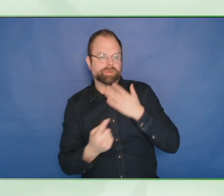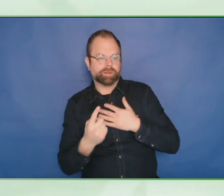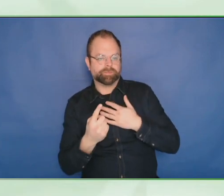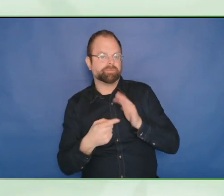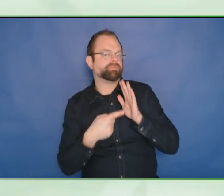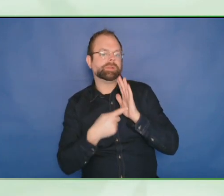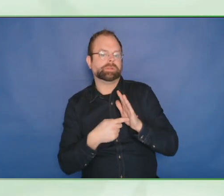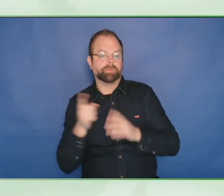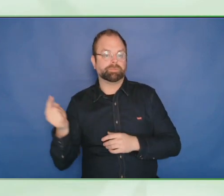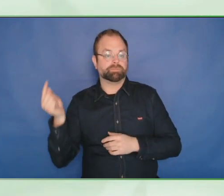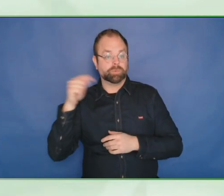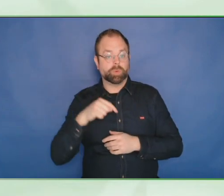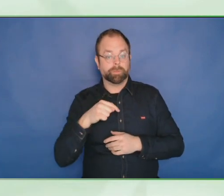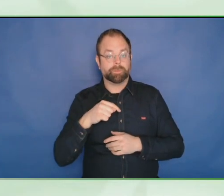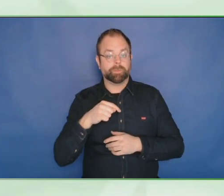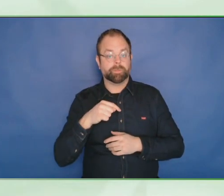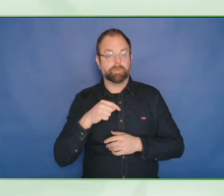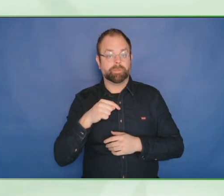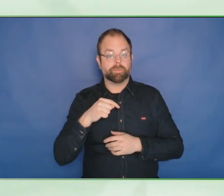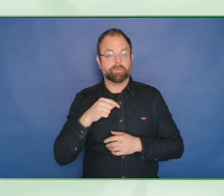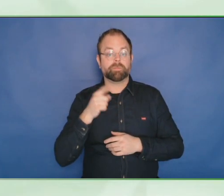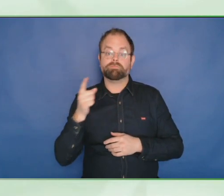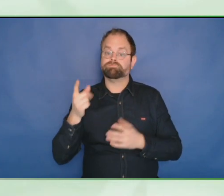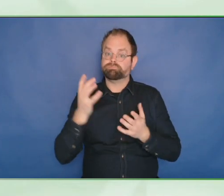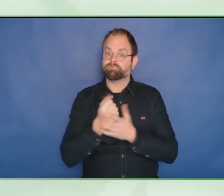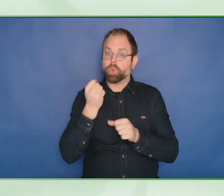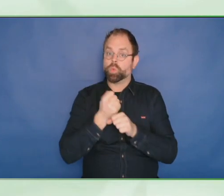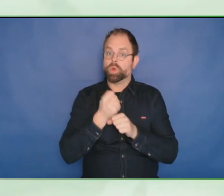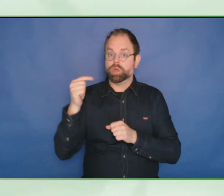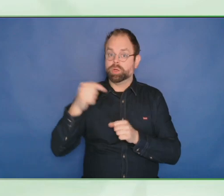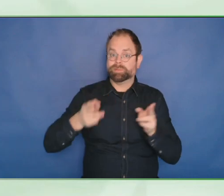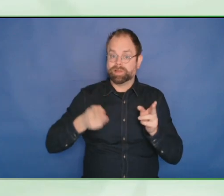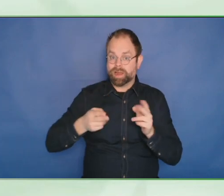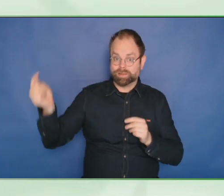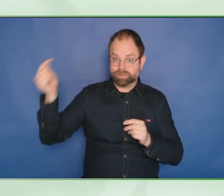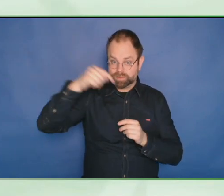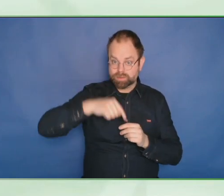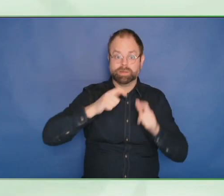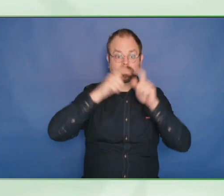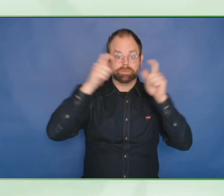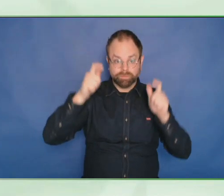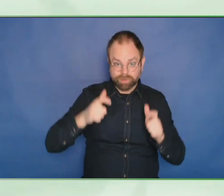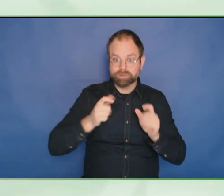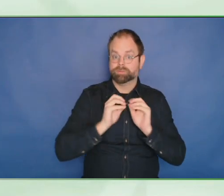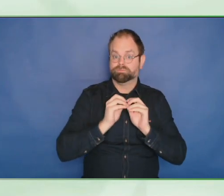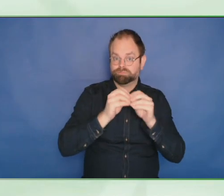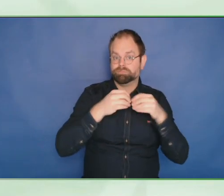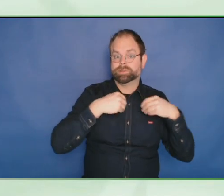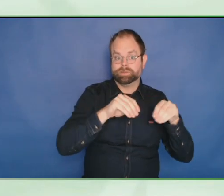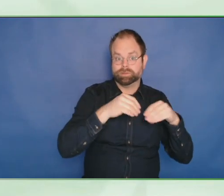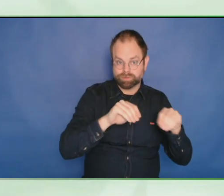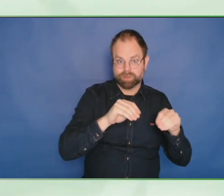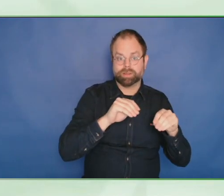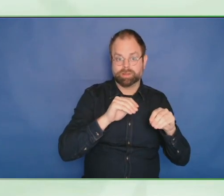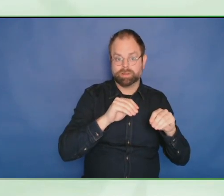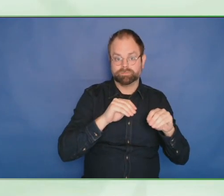so an adapted transportation. So we do offer transportations from our workplaces to the houses, and then in case they don't